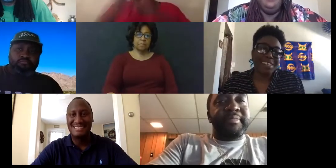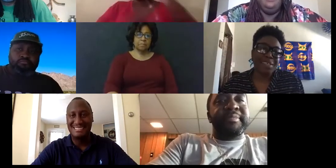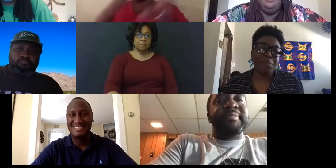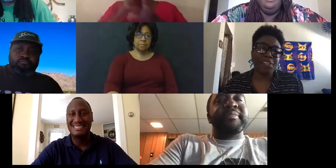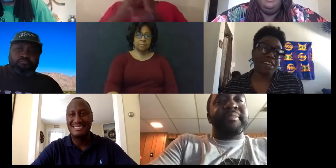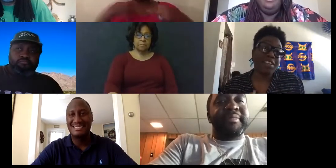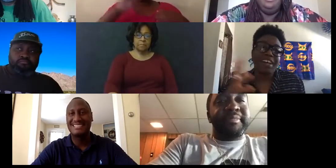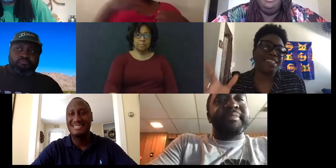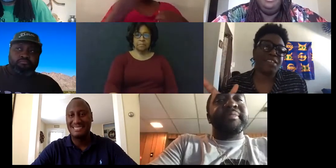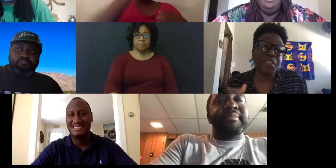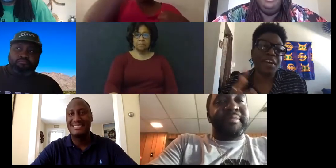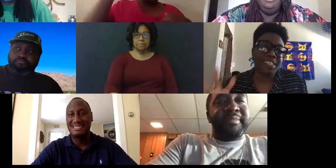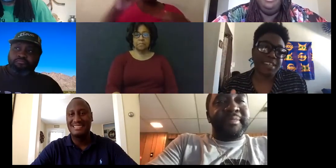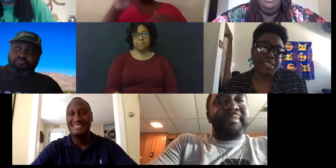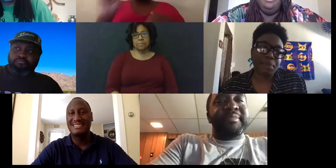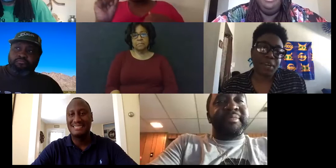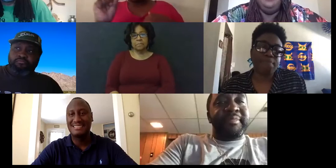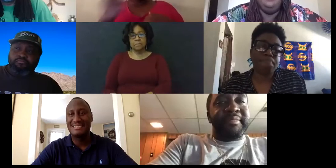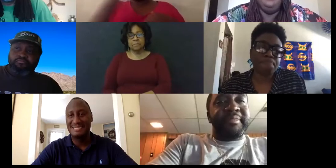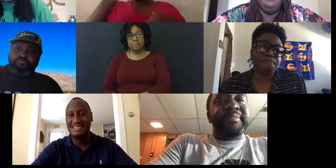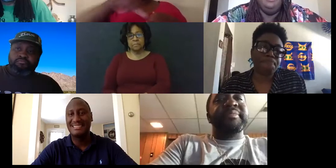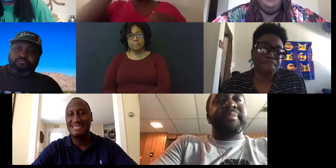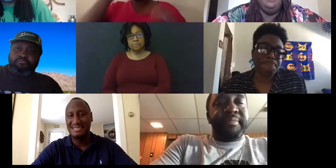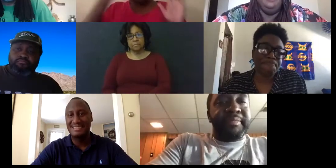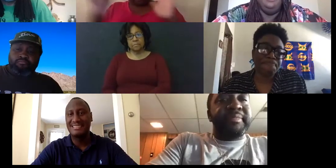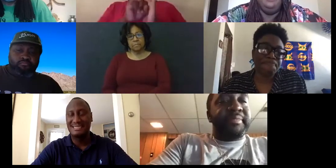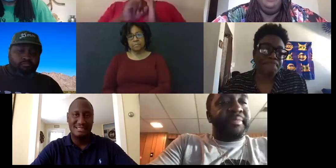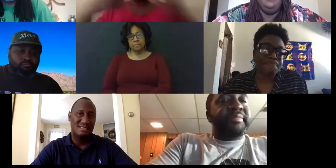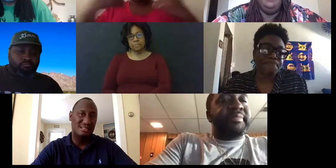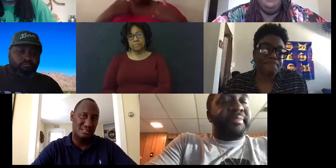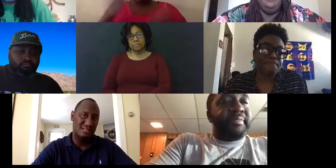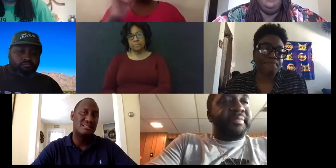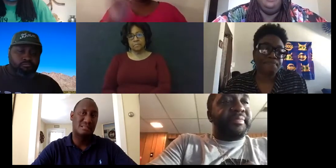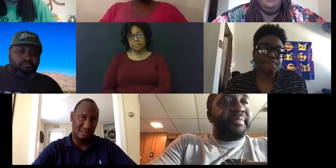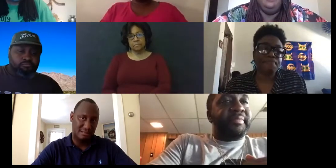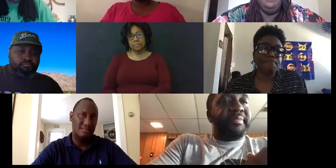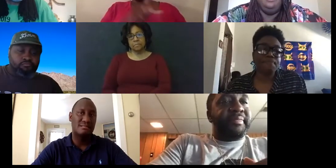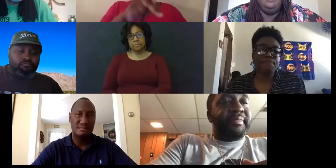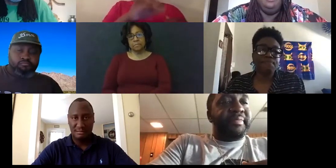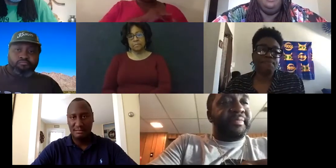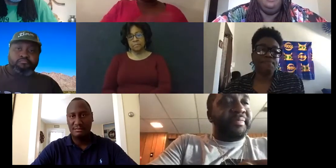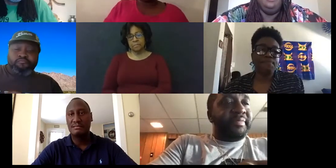Black and disabled and all the other identities I bring. Great, great. And Kevin?